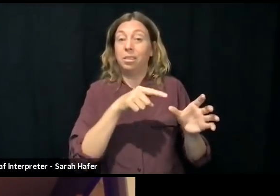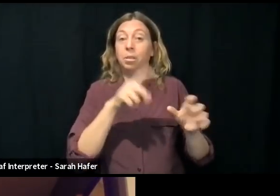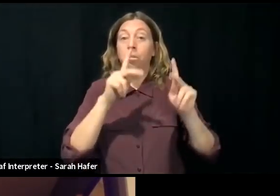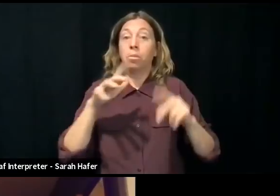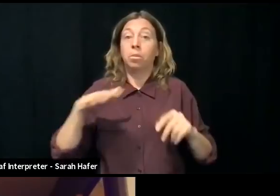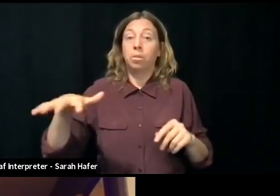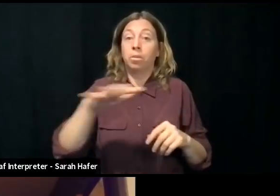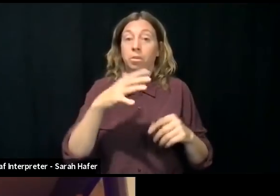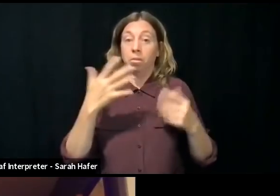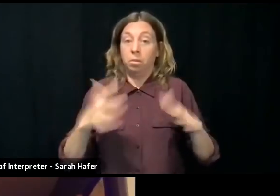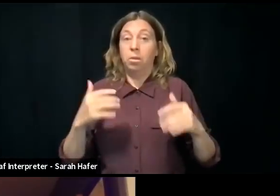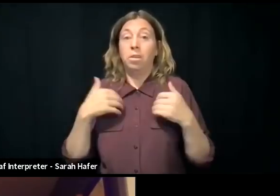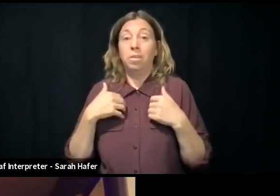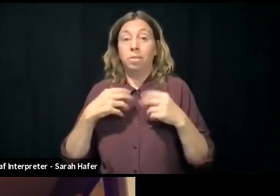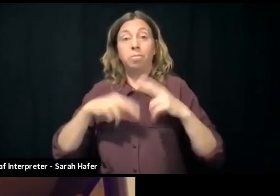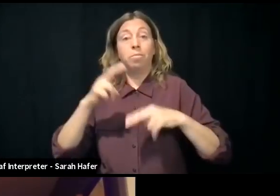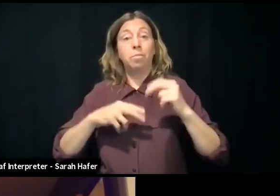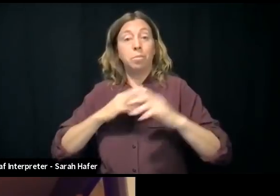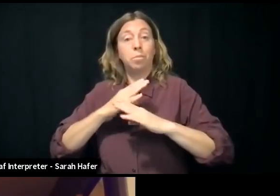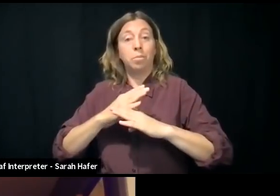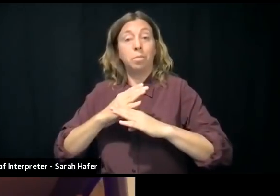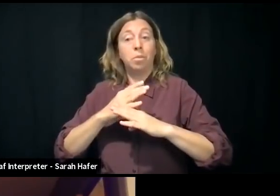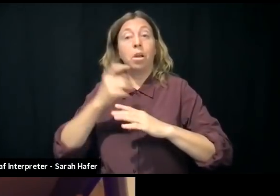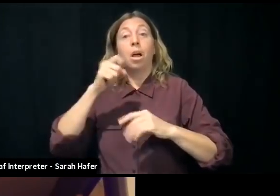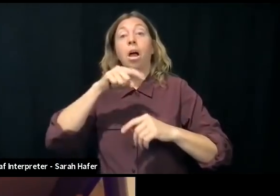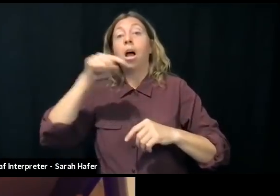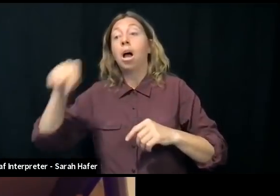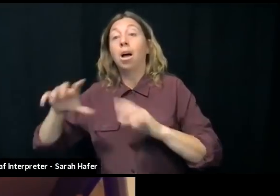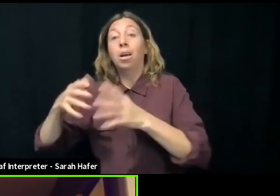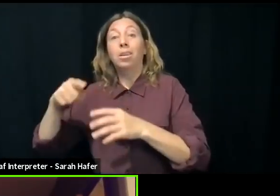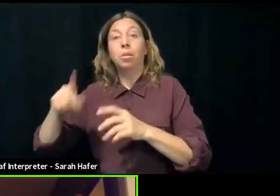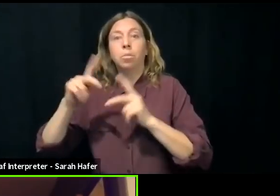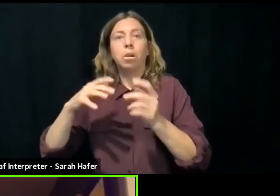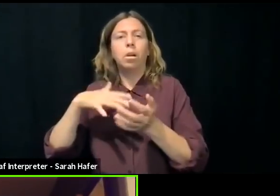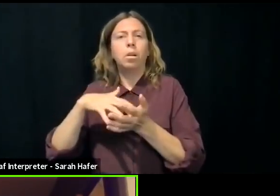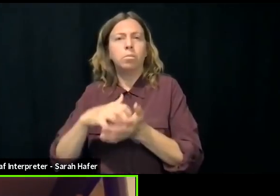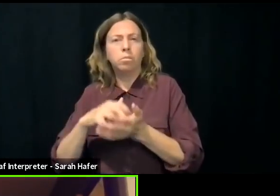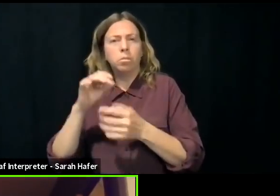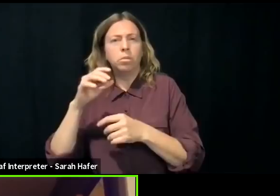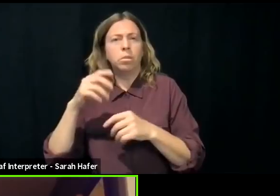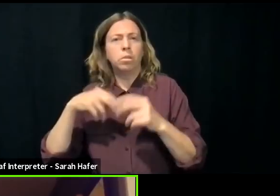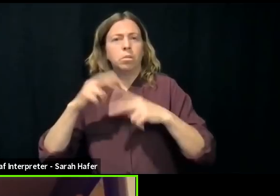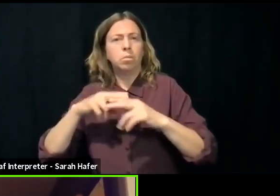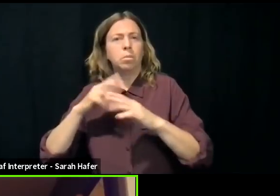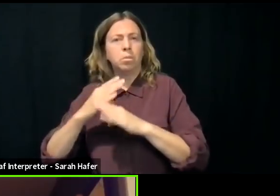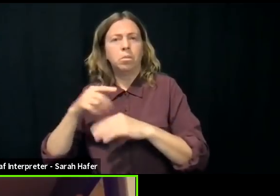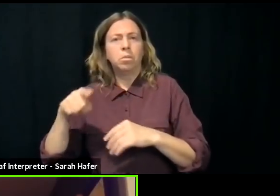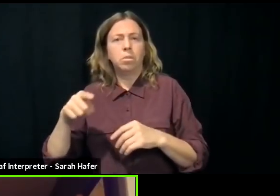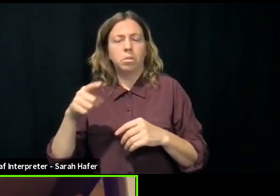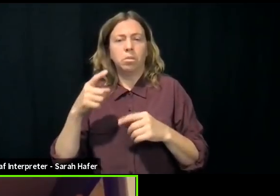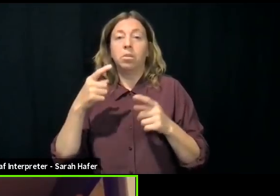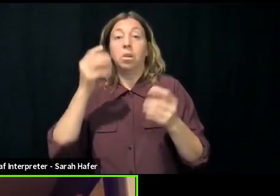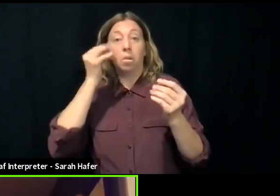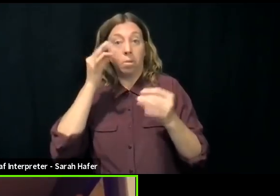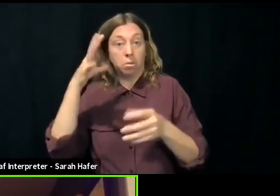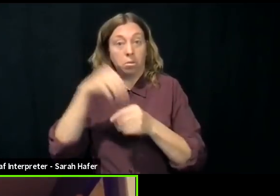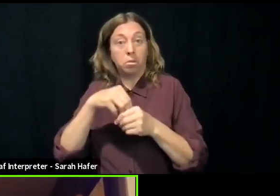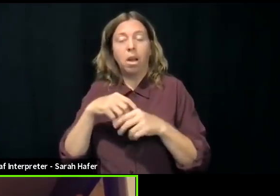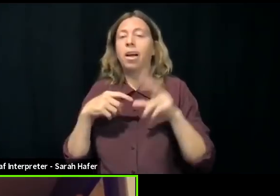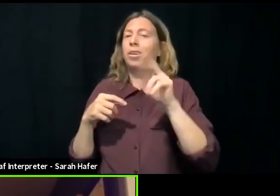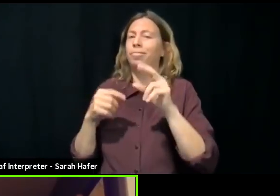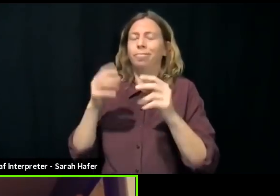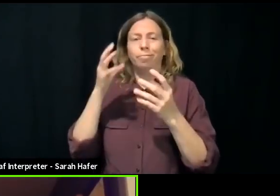I haven't seen any data regarding this. I don't know if you have, Dean. Now, what we know about people who are immunocompromised, there can be varying levels